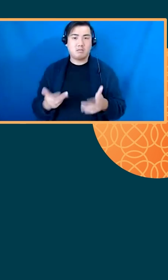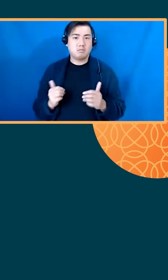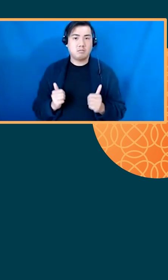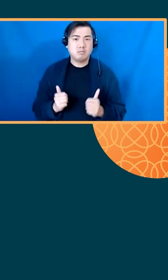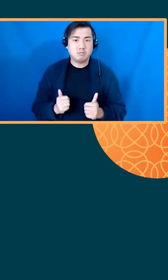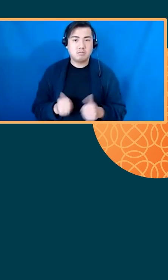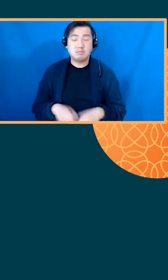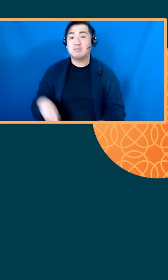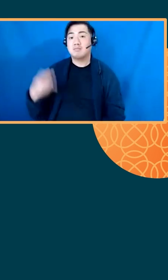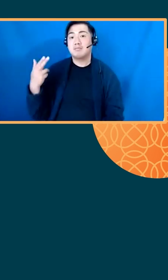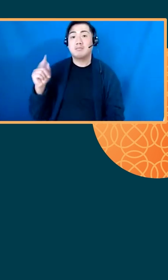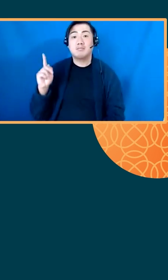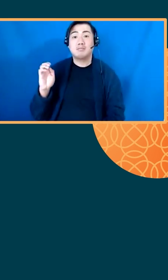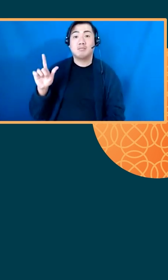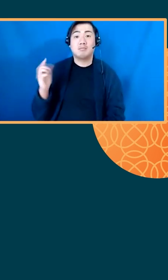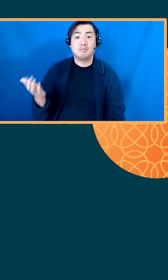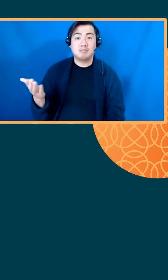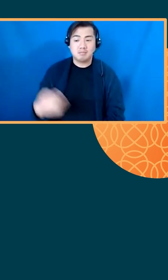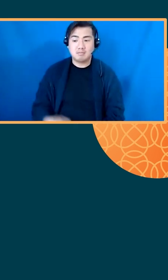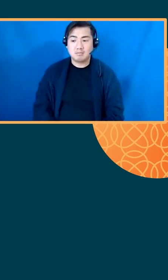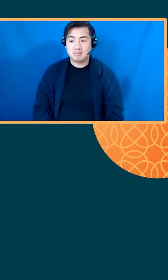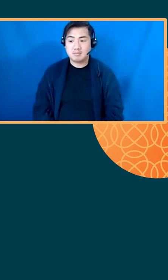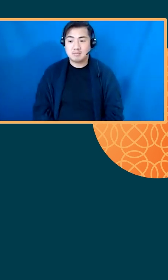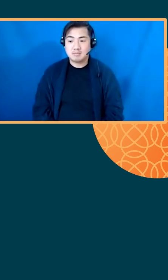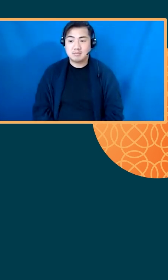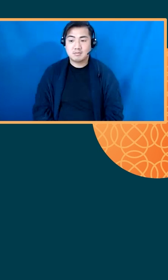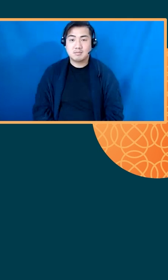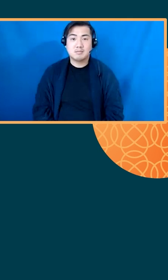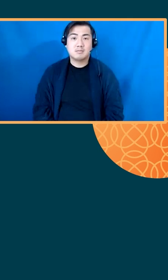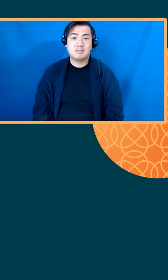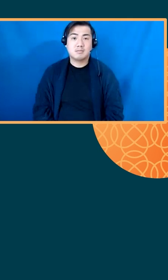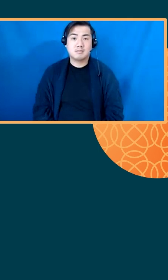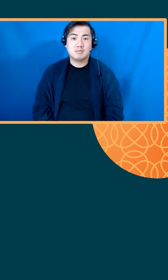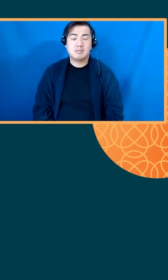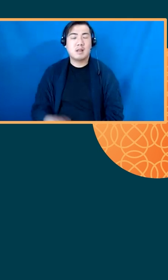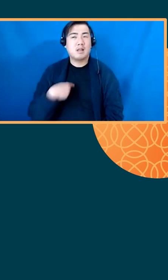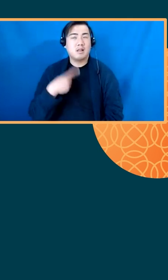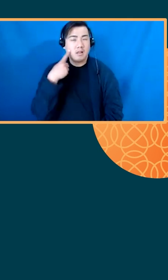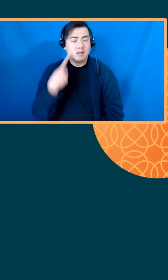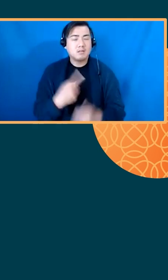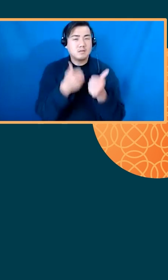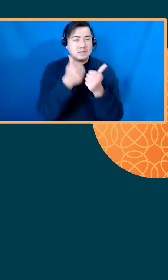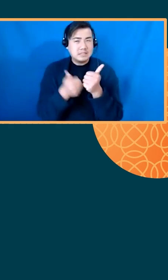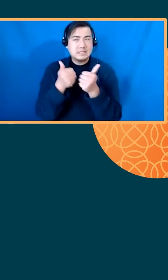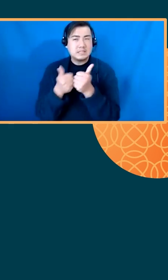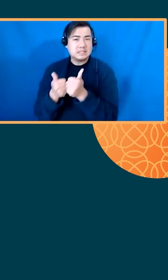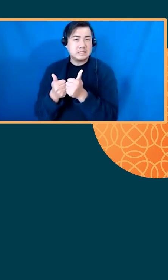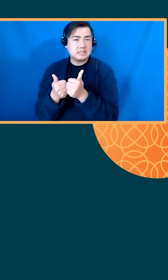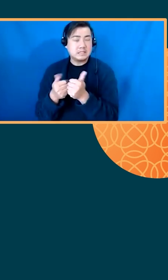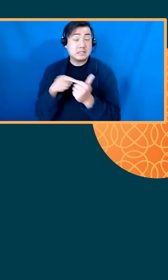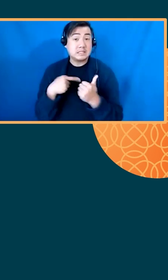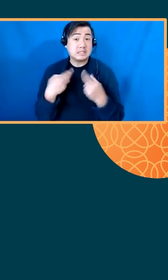This is Hazel. I think for each of us, I would hope, because